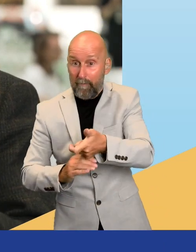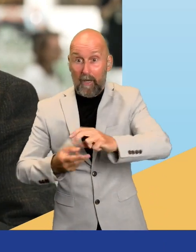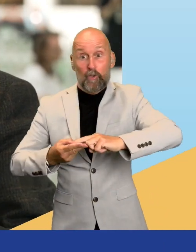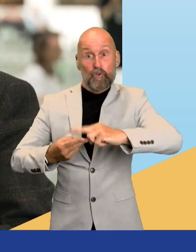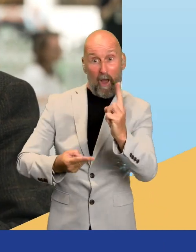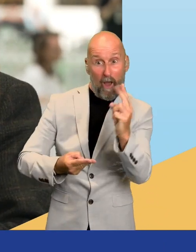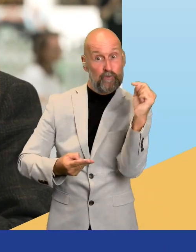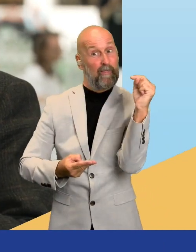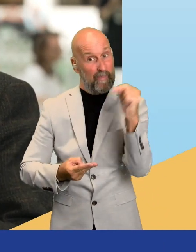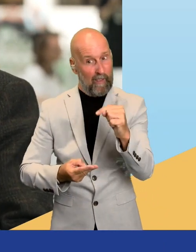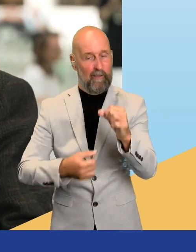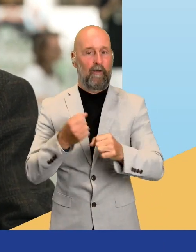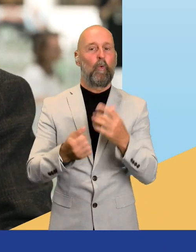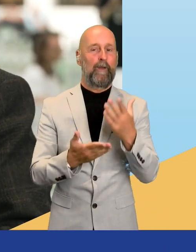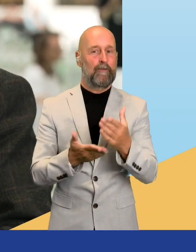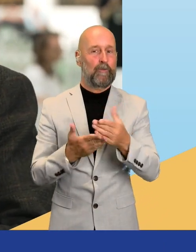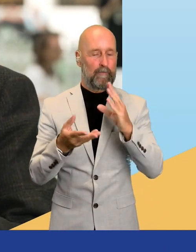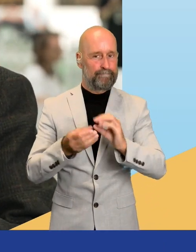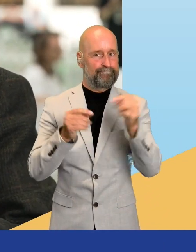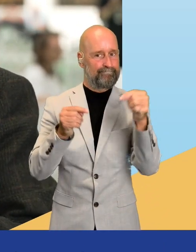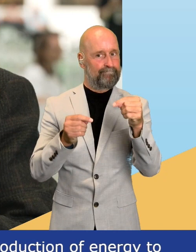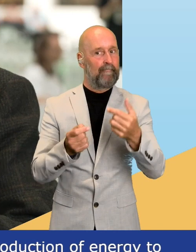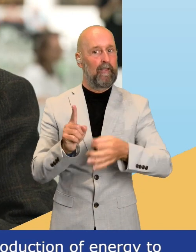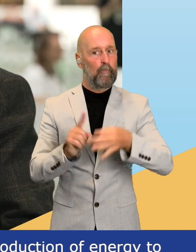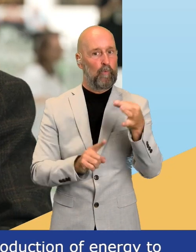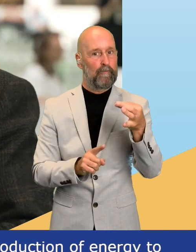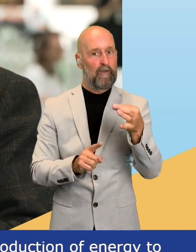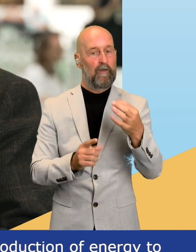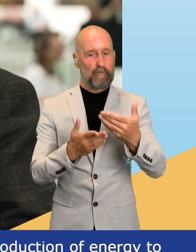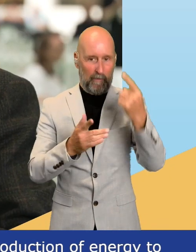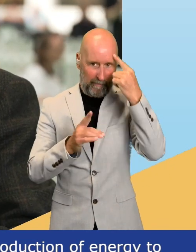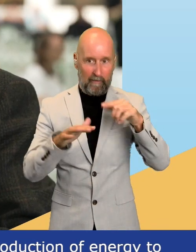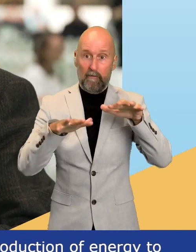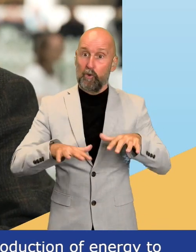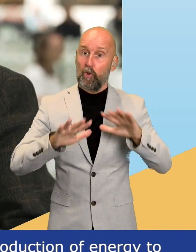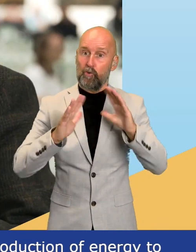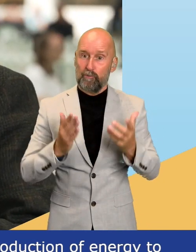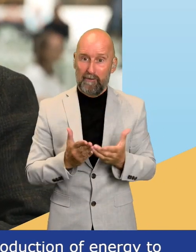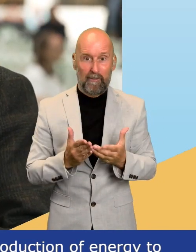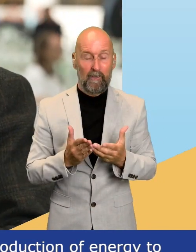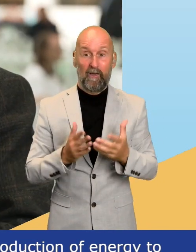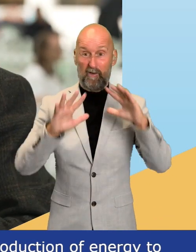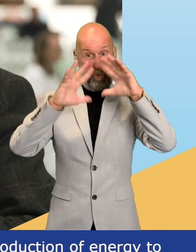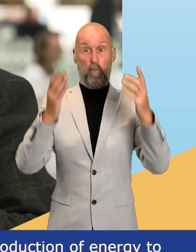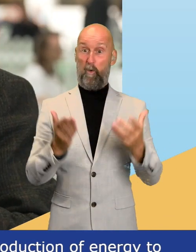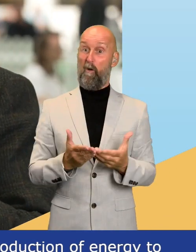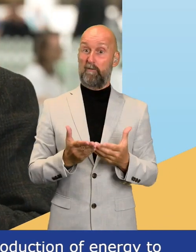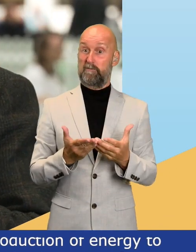That's where we need to have a greener energy creation in terms of the country as a whole, in terms of the world as a whole.